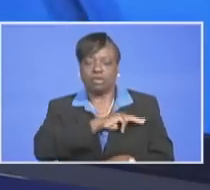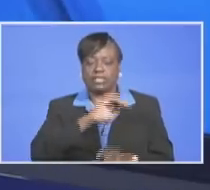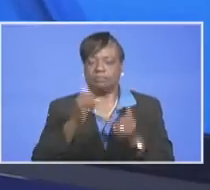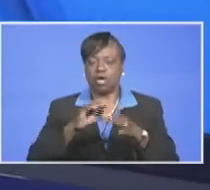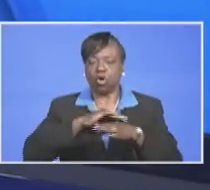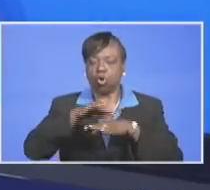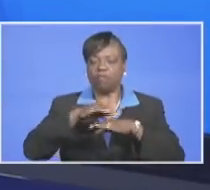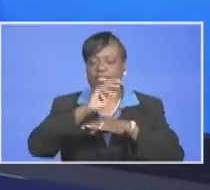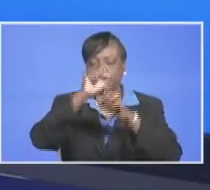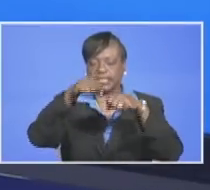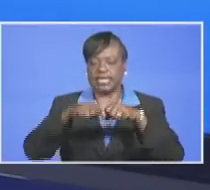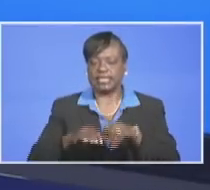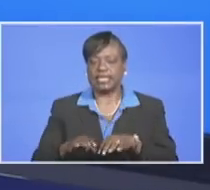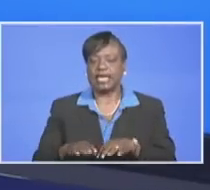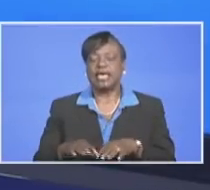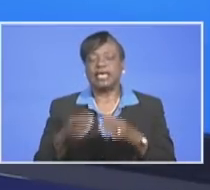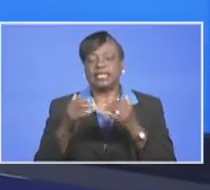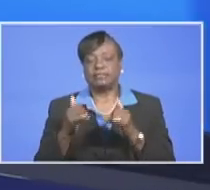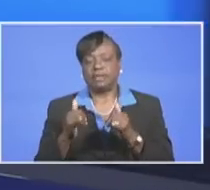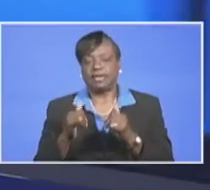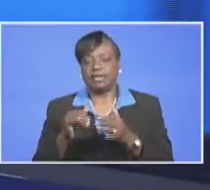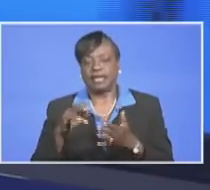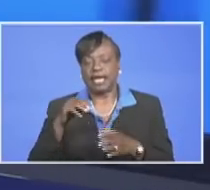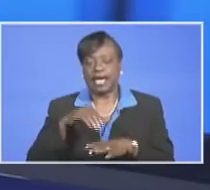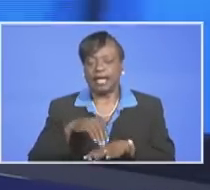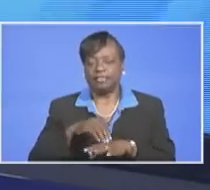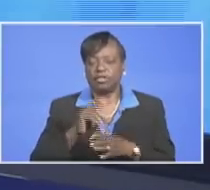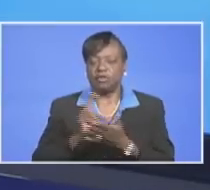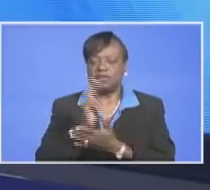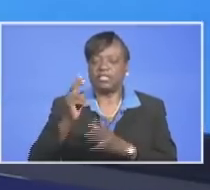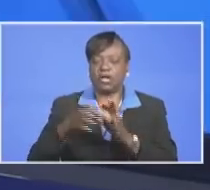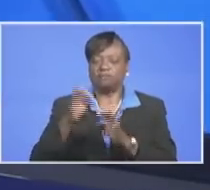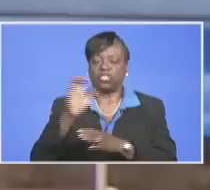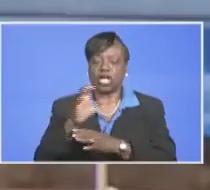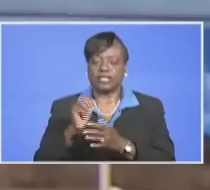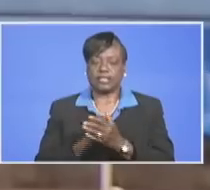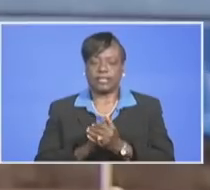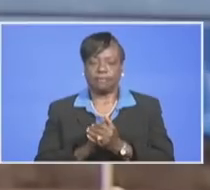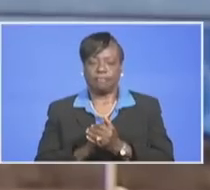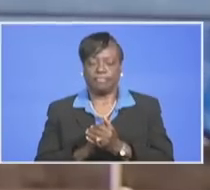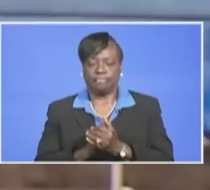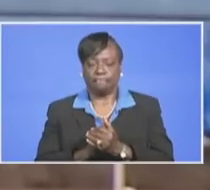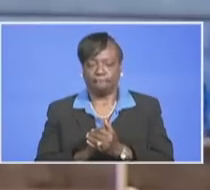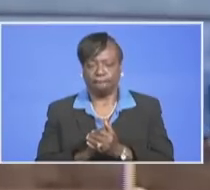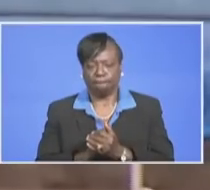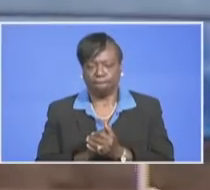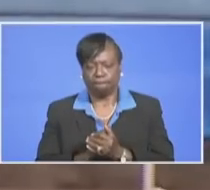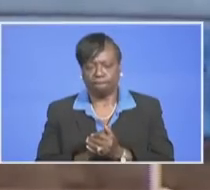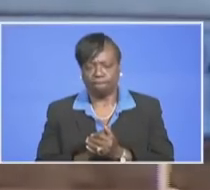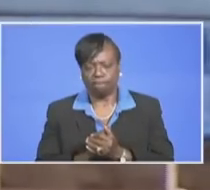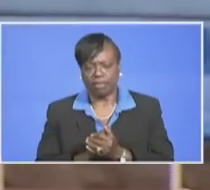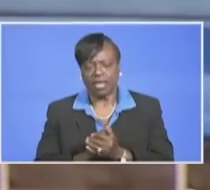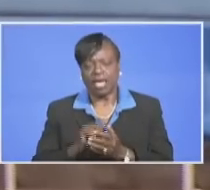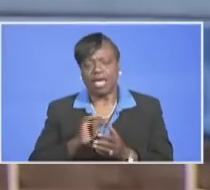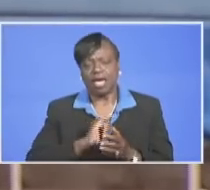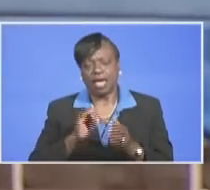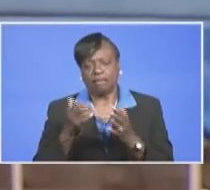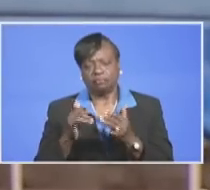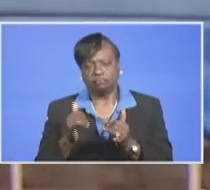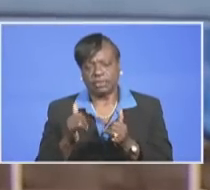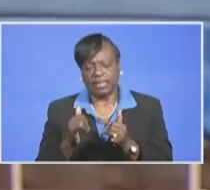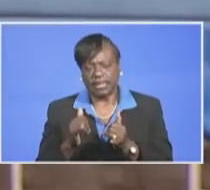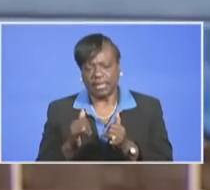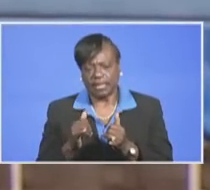overseas. He just finished up his eligibility at the University of Charleston. I'm the type of player that I play with heart, but more than